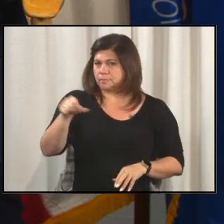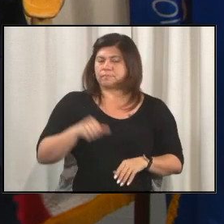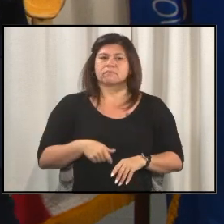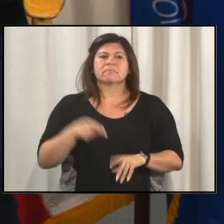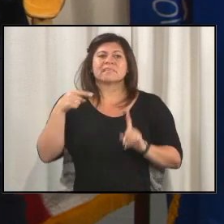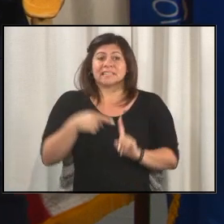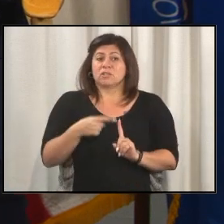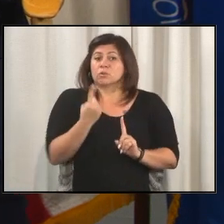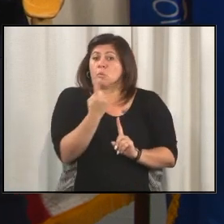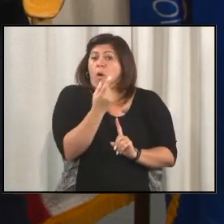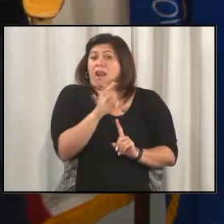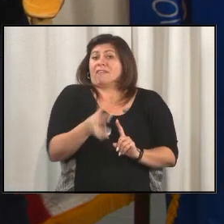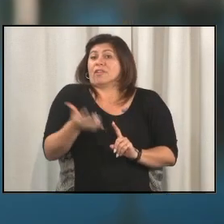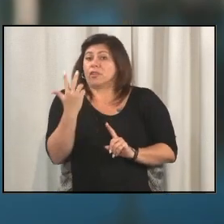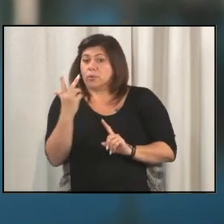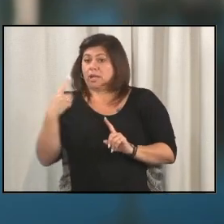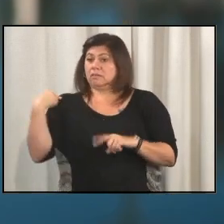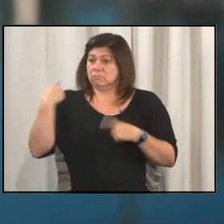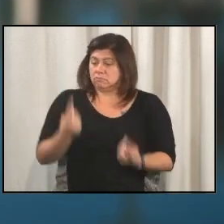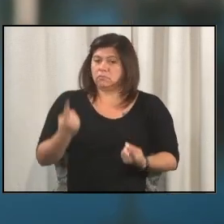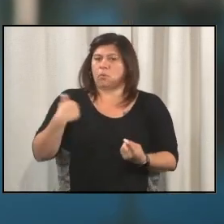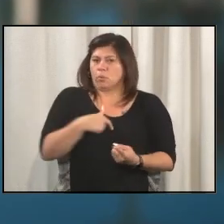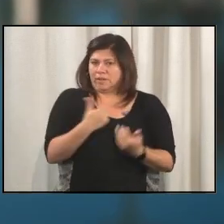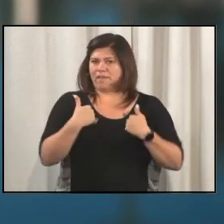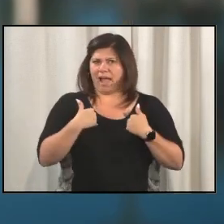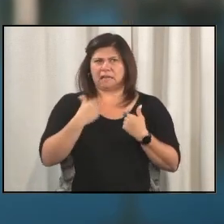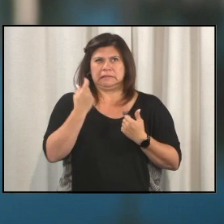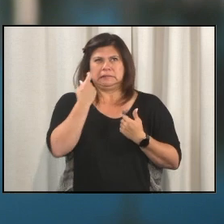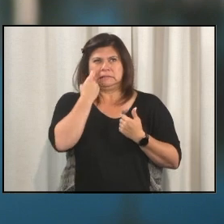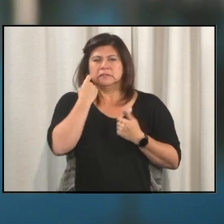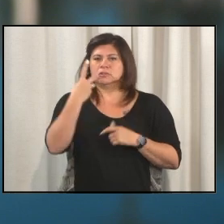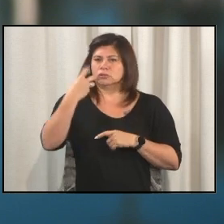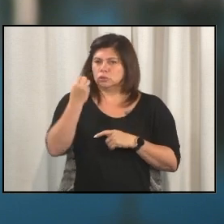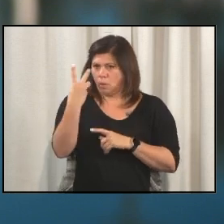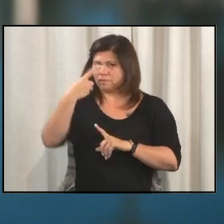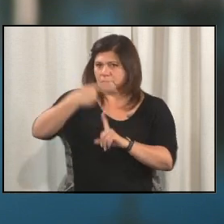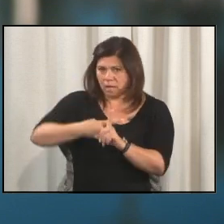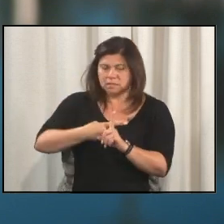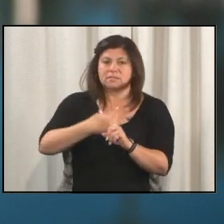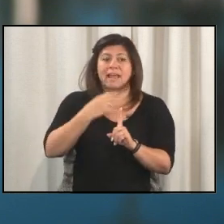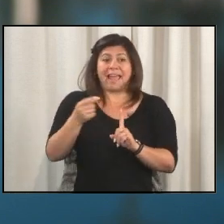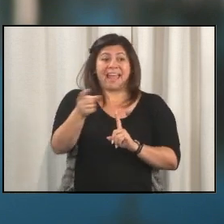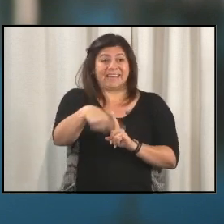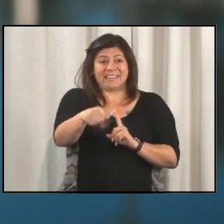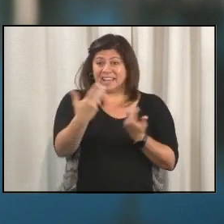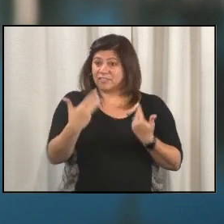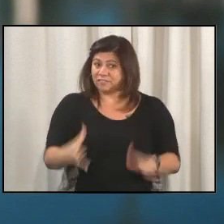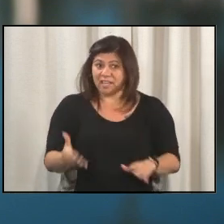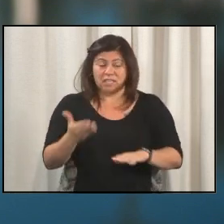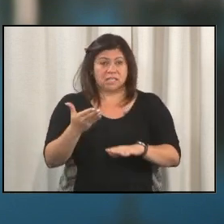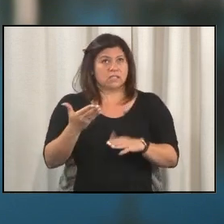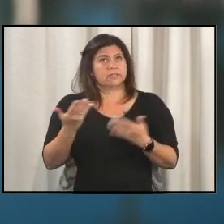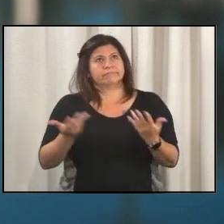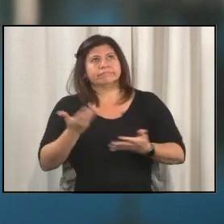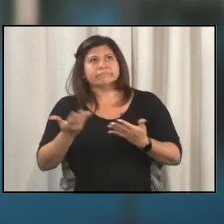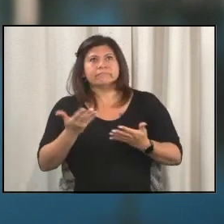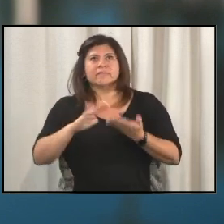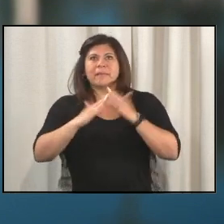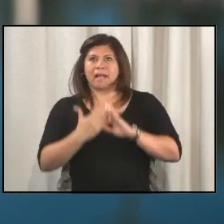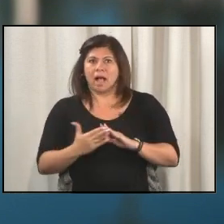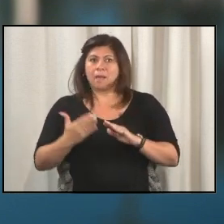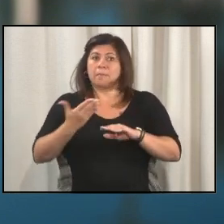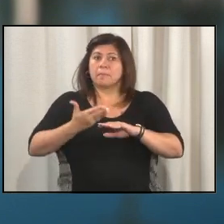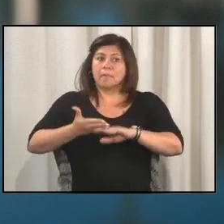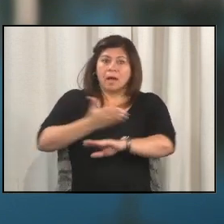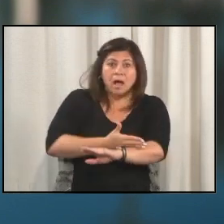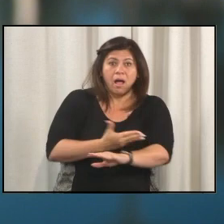of 3 that we have had in the last 12 months, and they have gotten progressively better